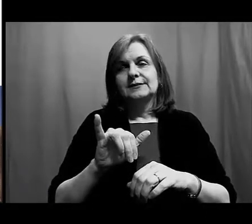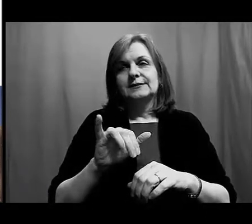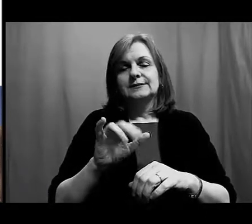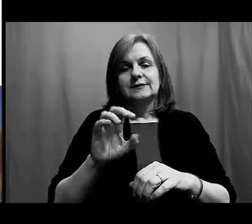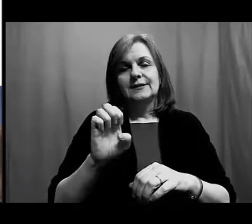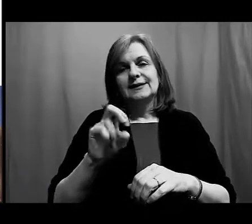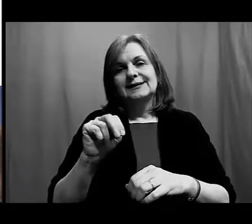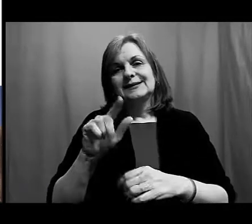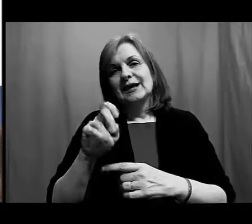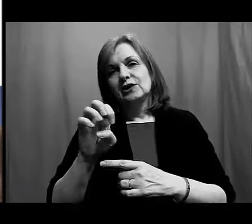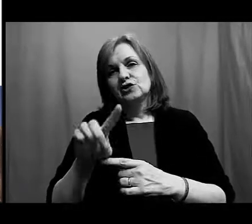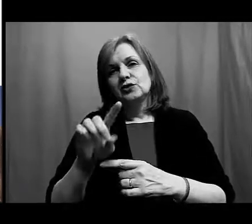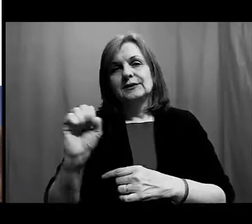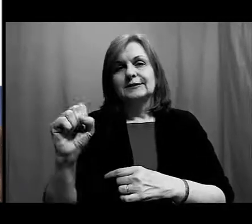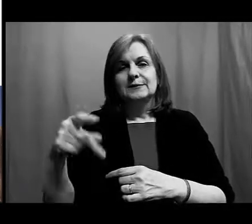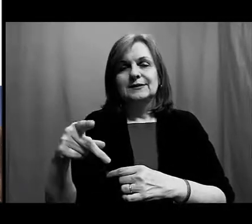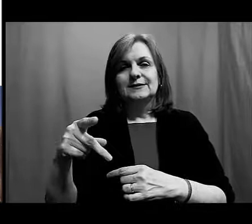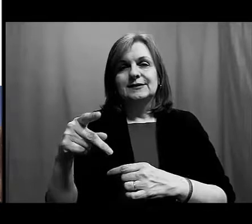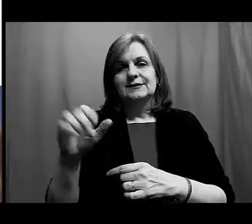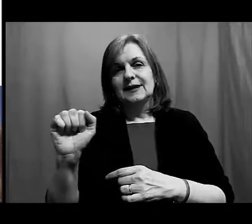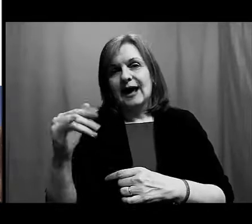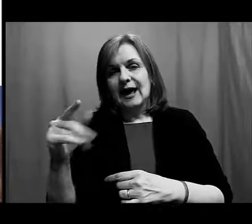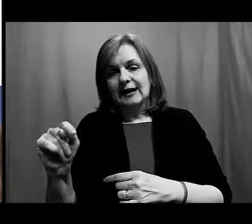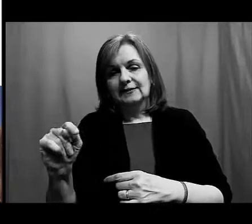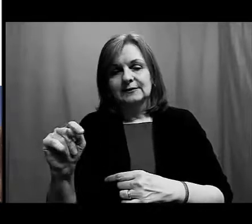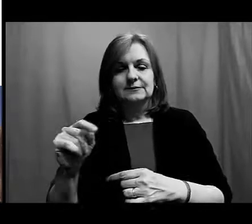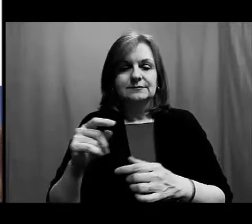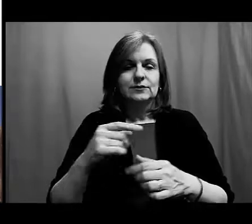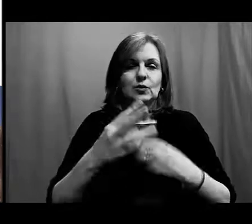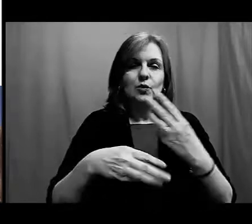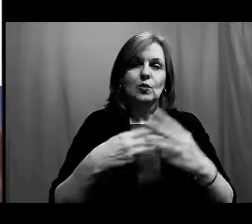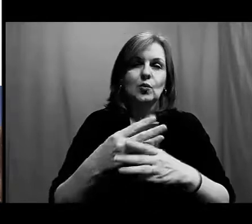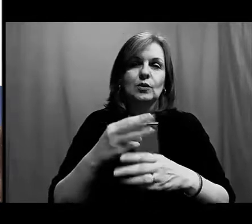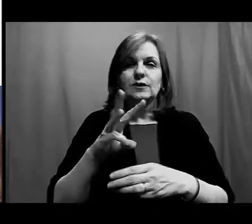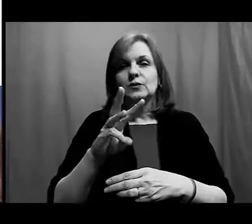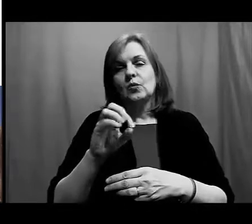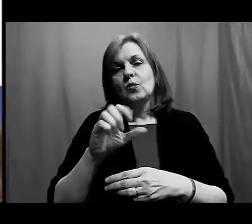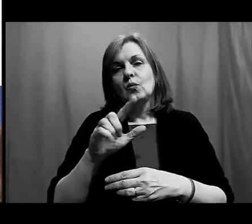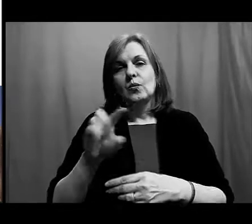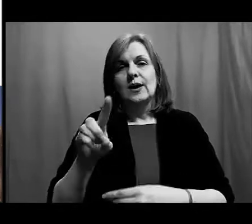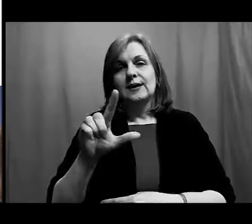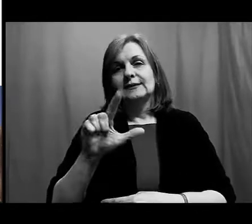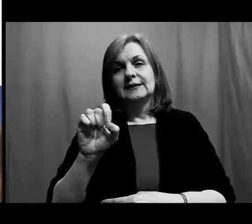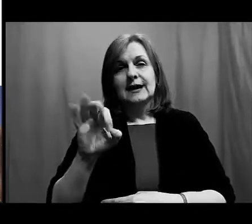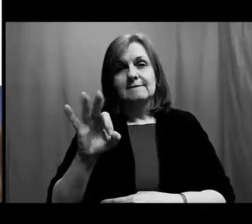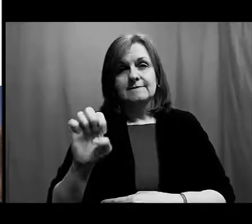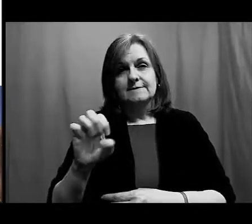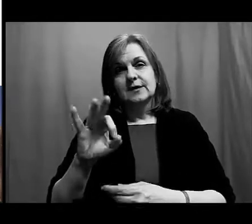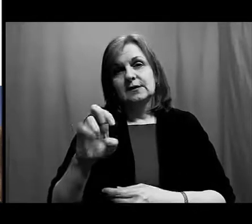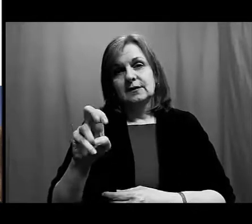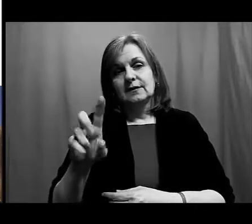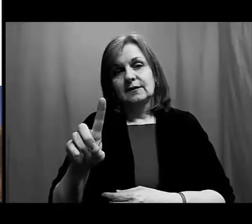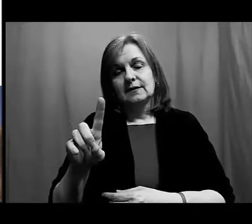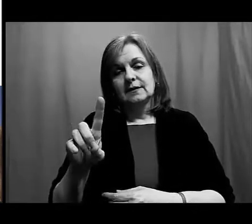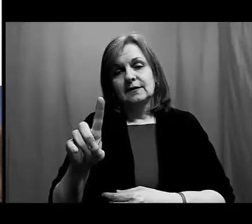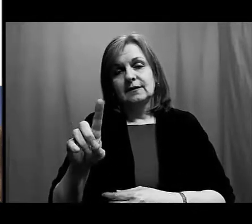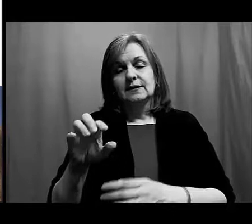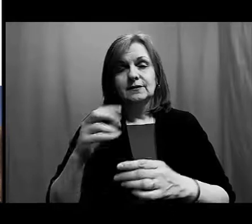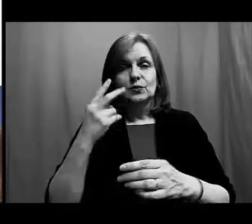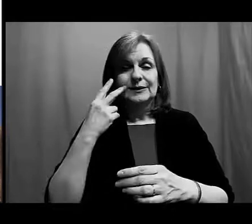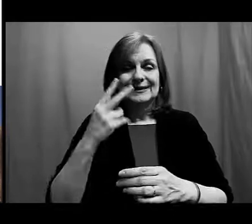Act through the World Wildlife Fund. And so when we look at these changes in